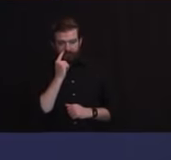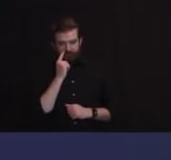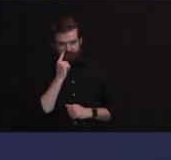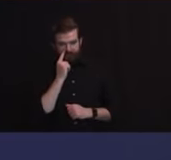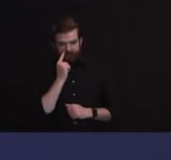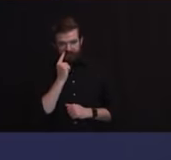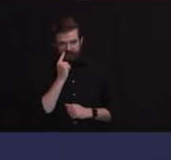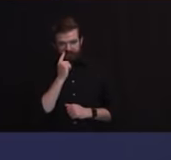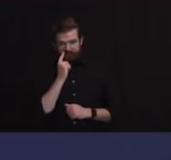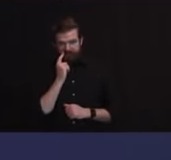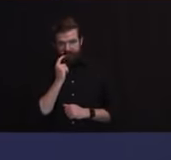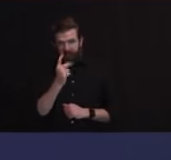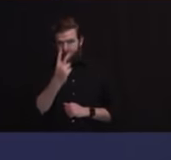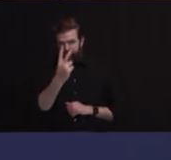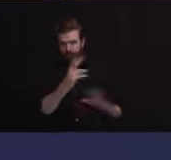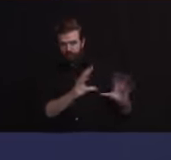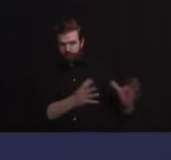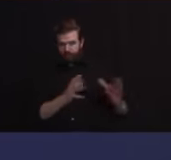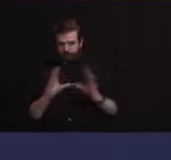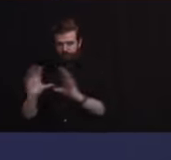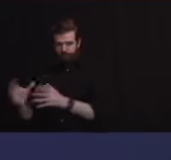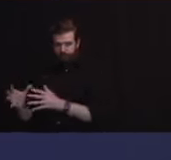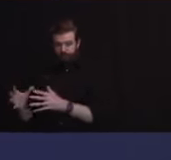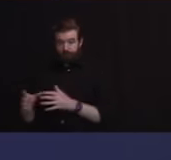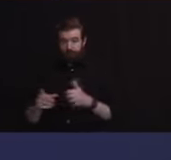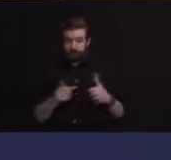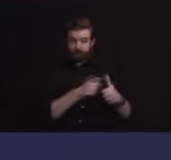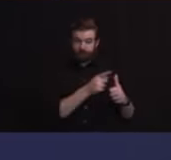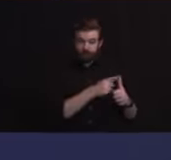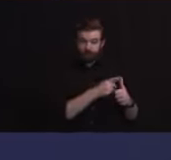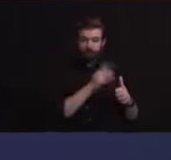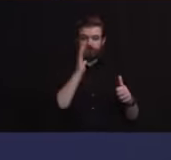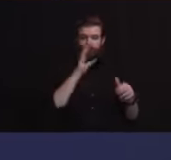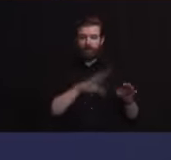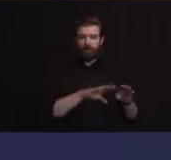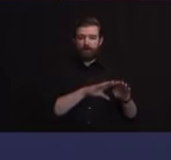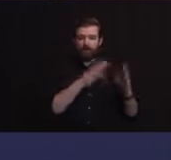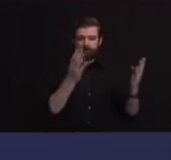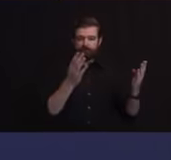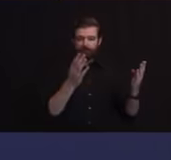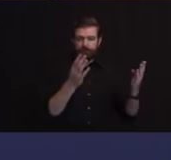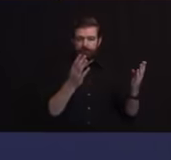buckets. One is the stuff that was going to reopen a week from today, we moved up to this Friday.